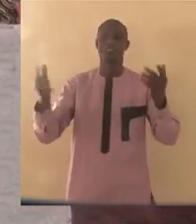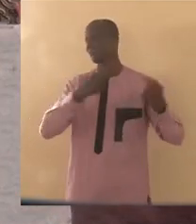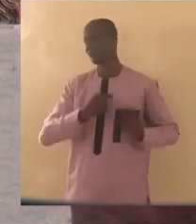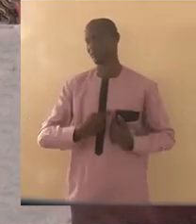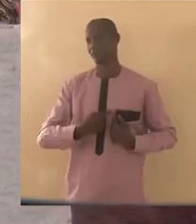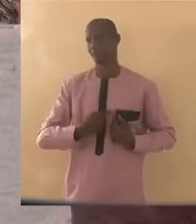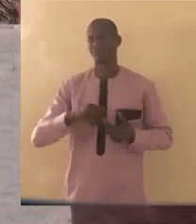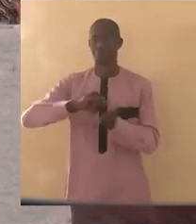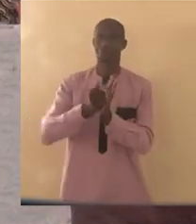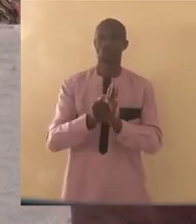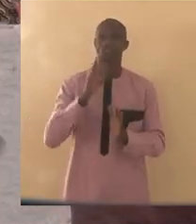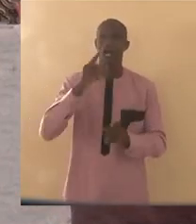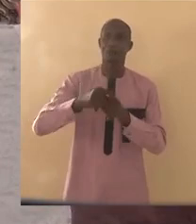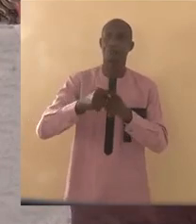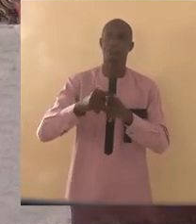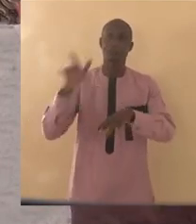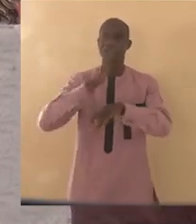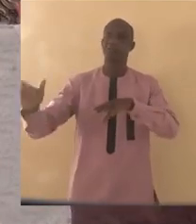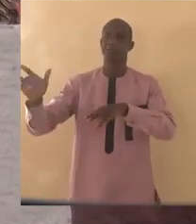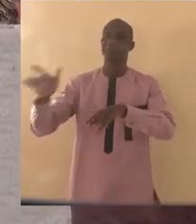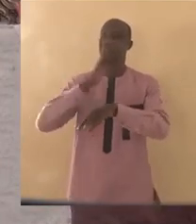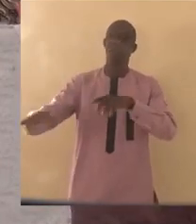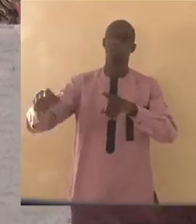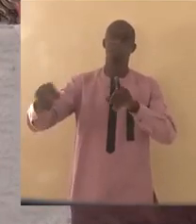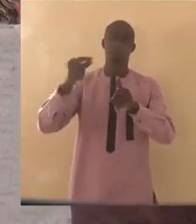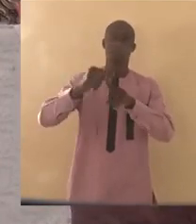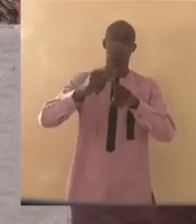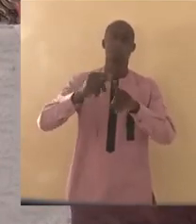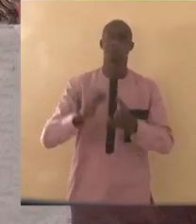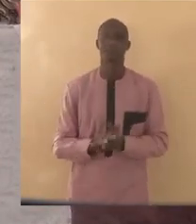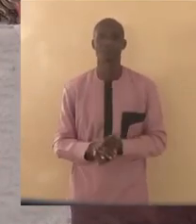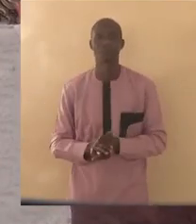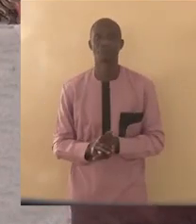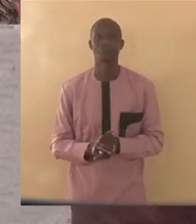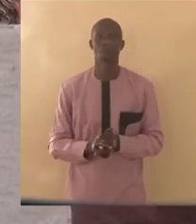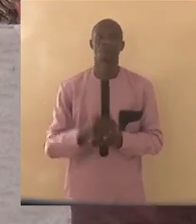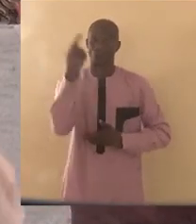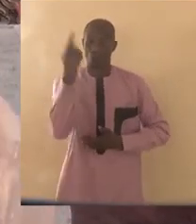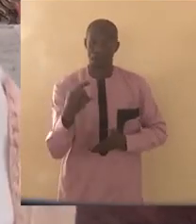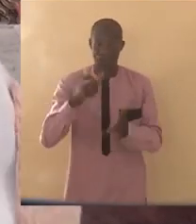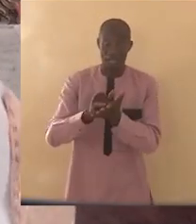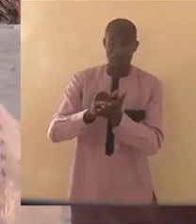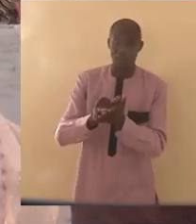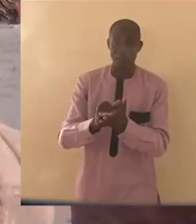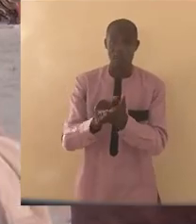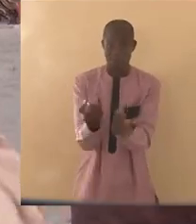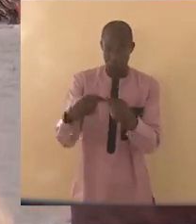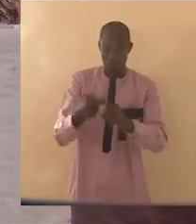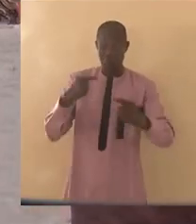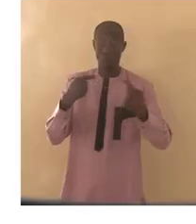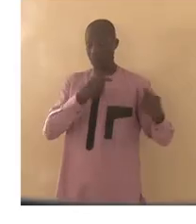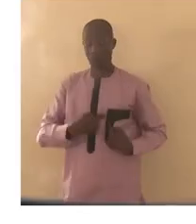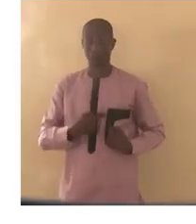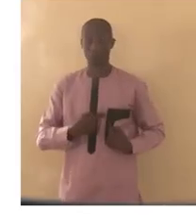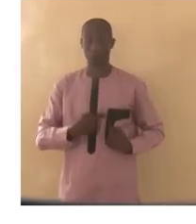than to have words without us. Those are words Jesus calls empty words, like the prayer of the Pharisee. Only that prayer that comes from the